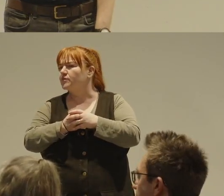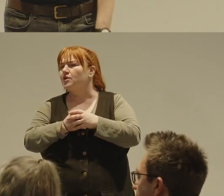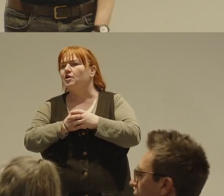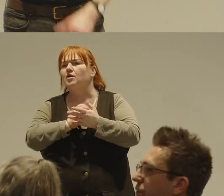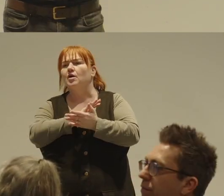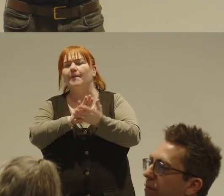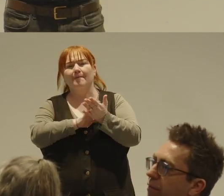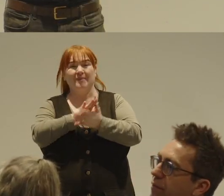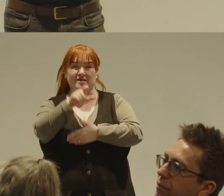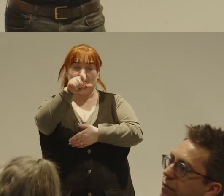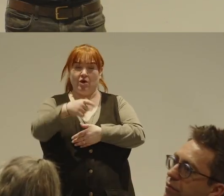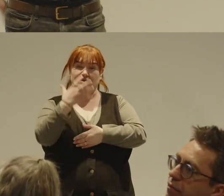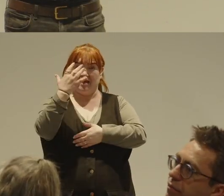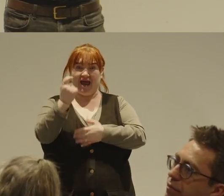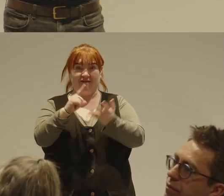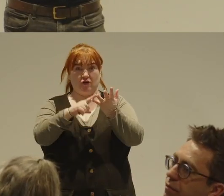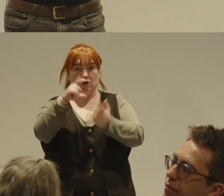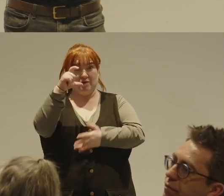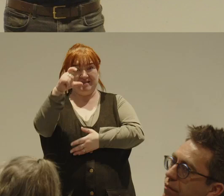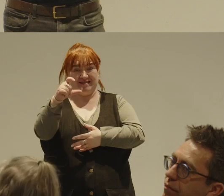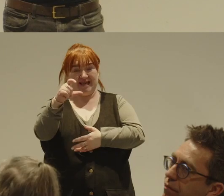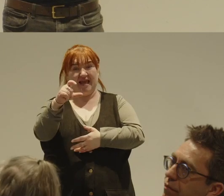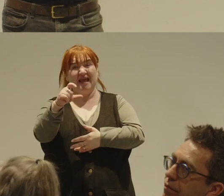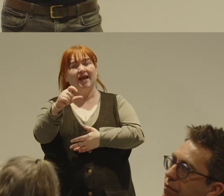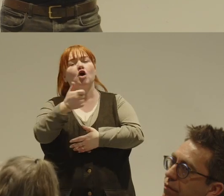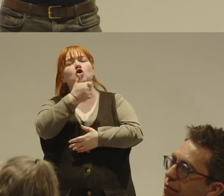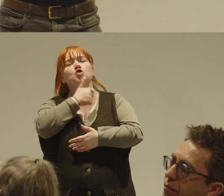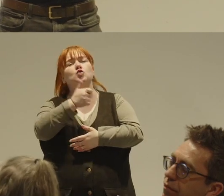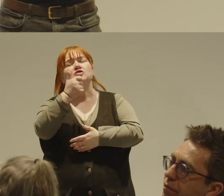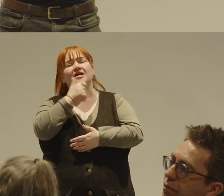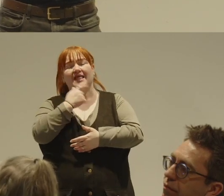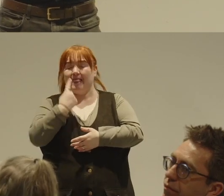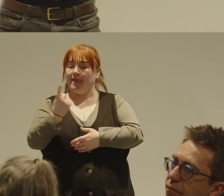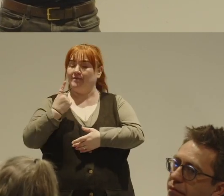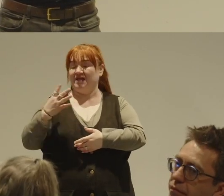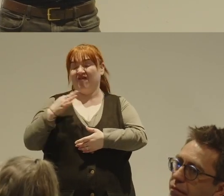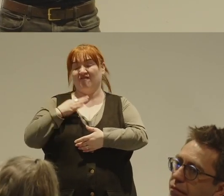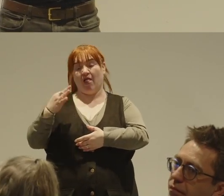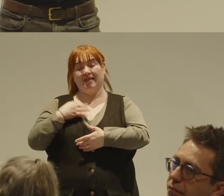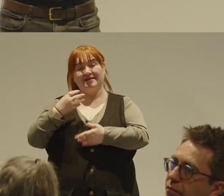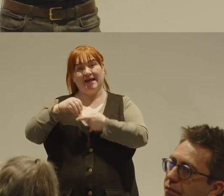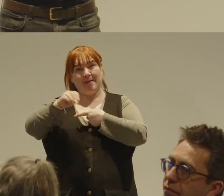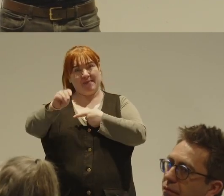they're volunteer, they don't normally get paid anything. It's just